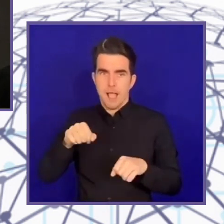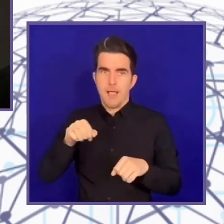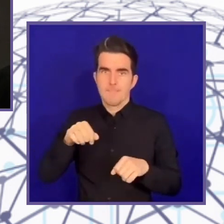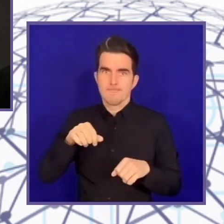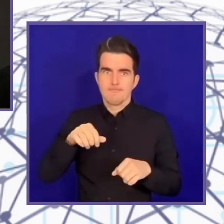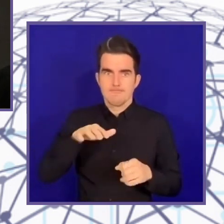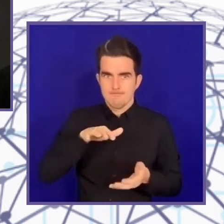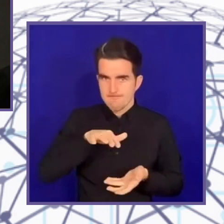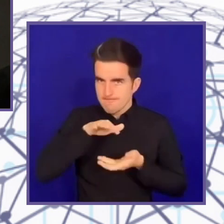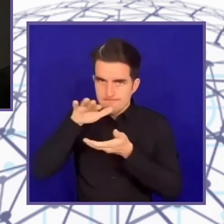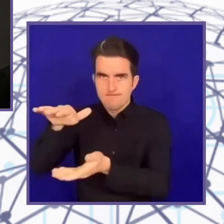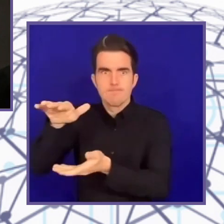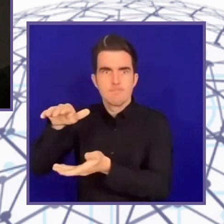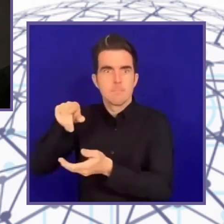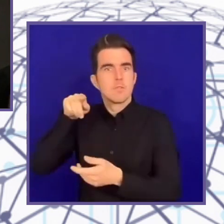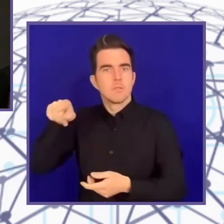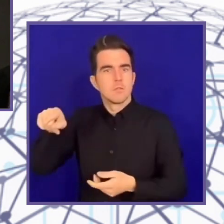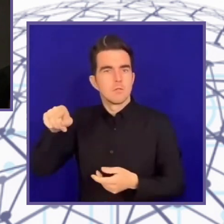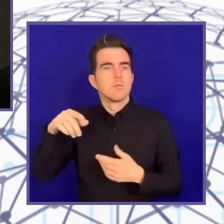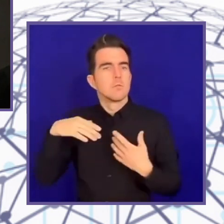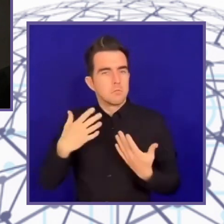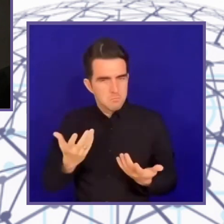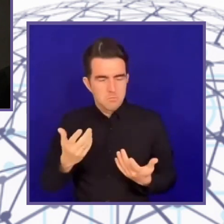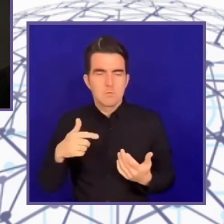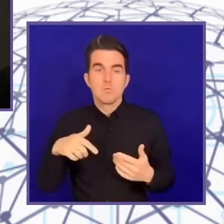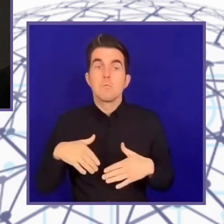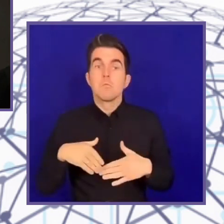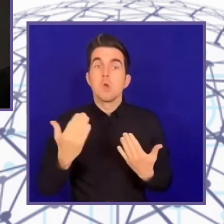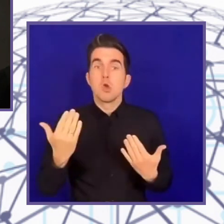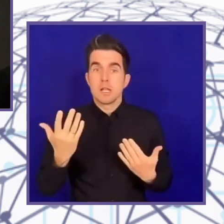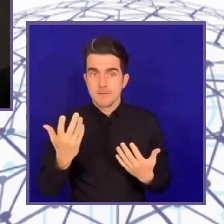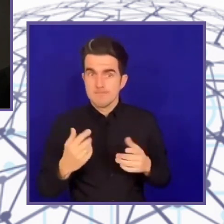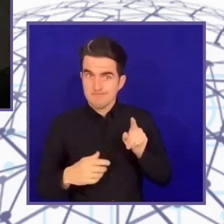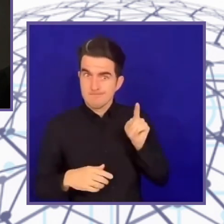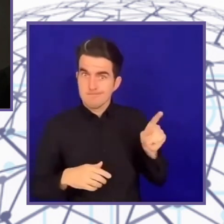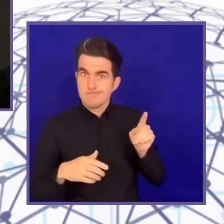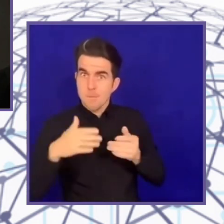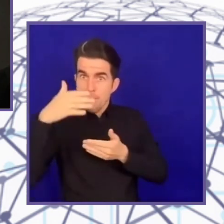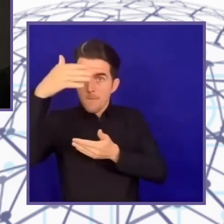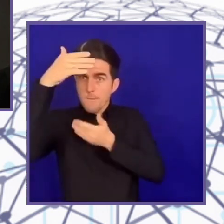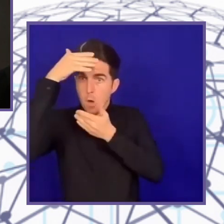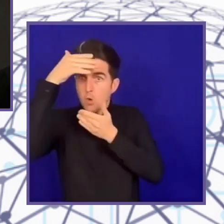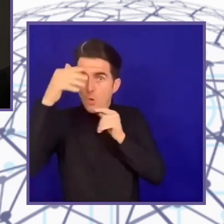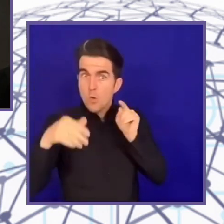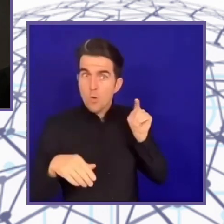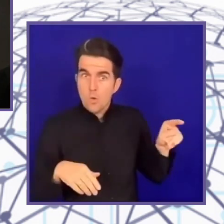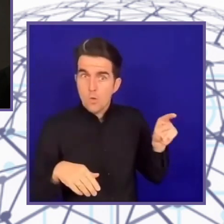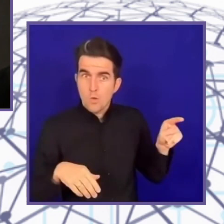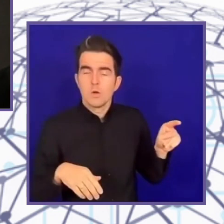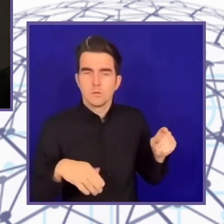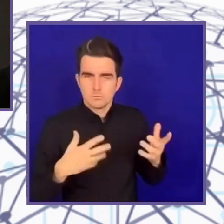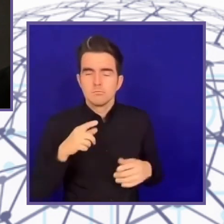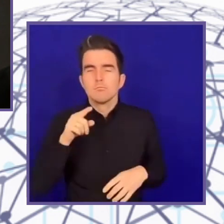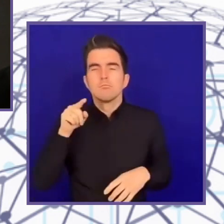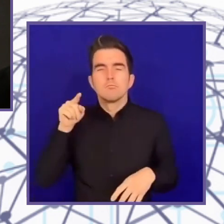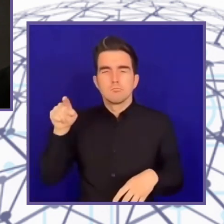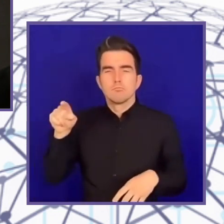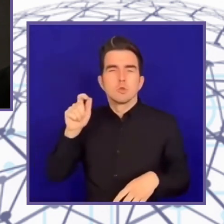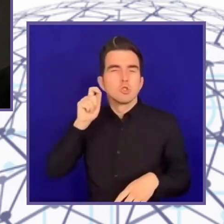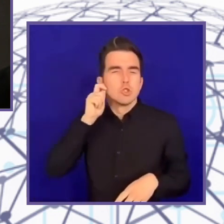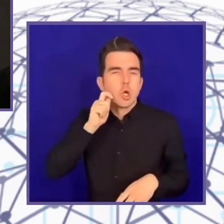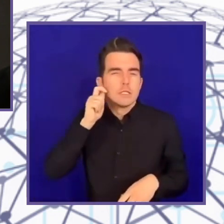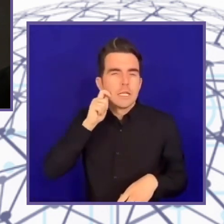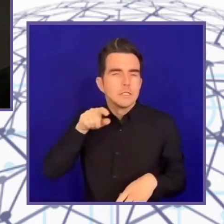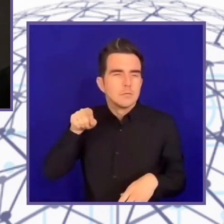another call to serve another disaster that's also current. So it is changing. What we can do